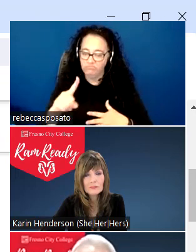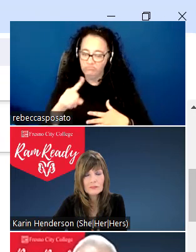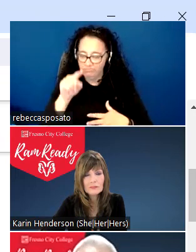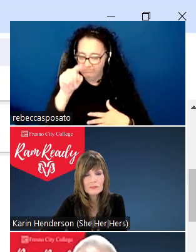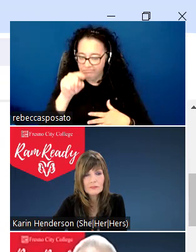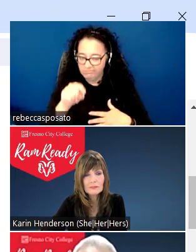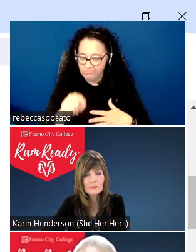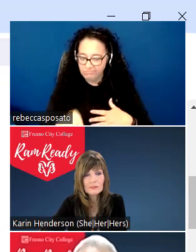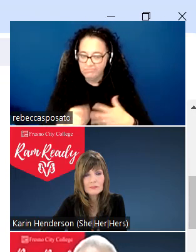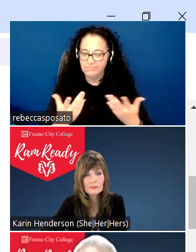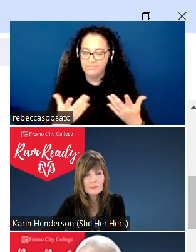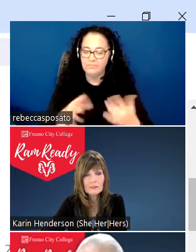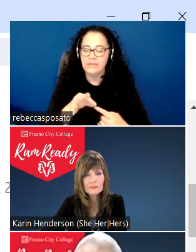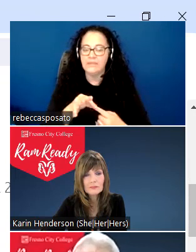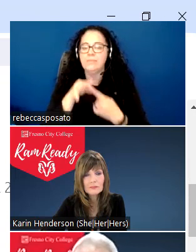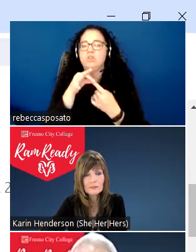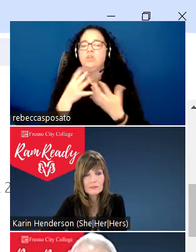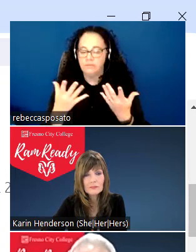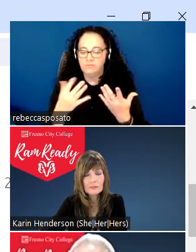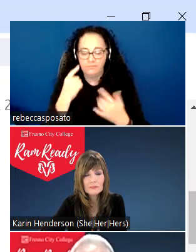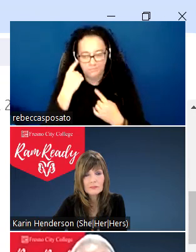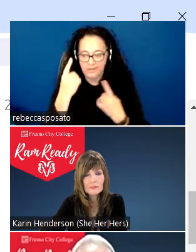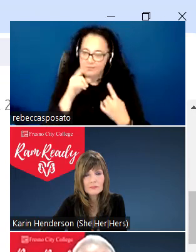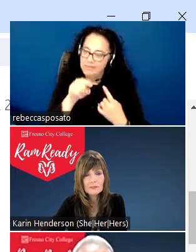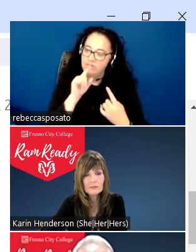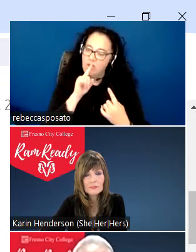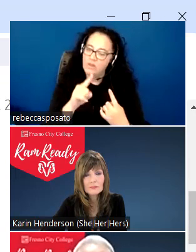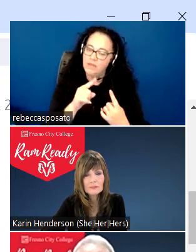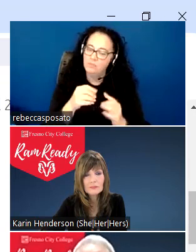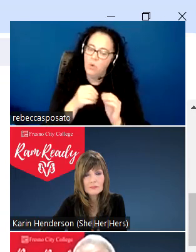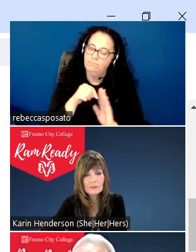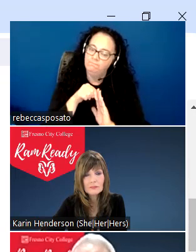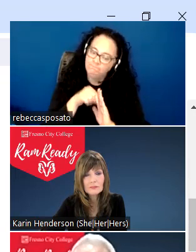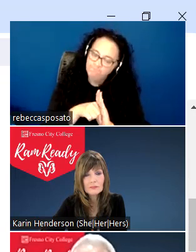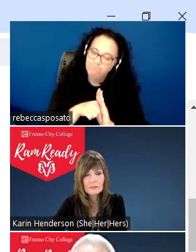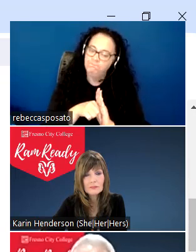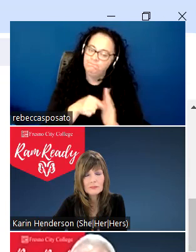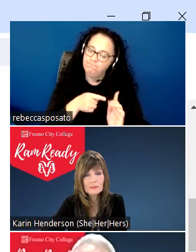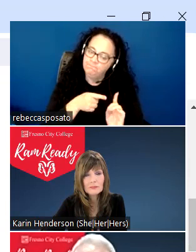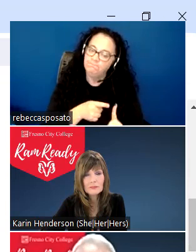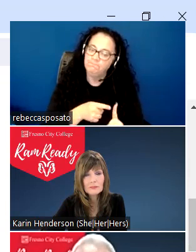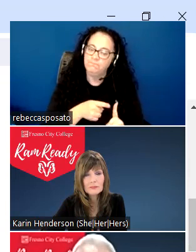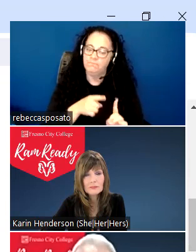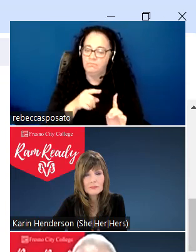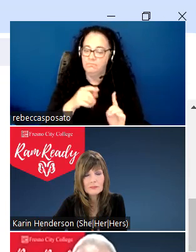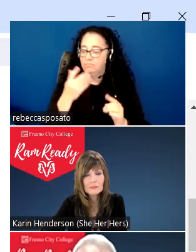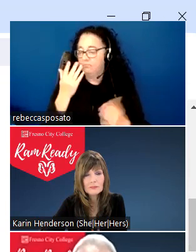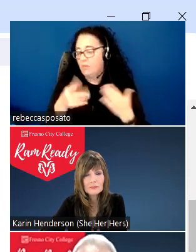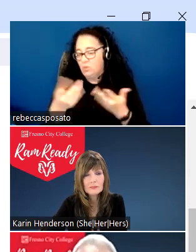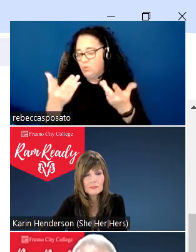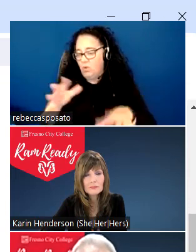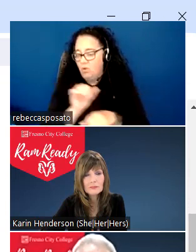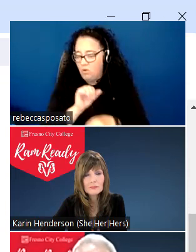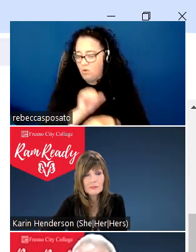You can call them specialties too, or think of them as specialties, Maybe you're already working for a lot of